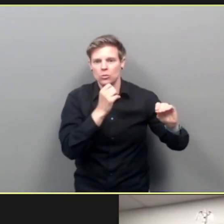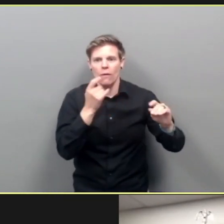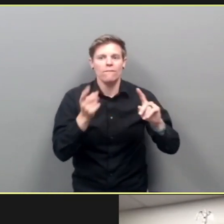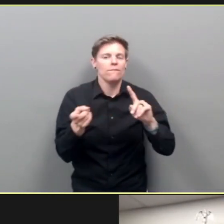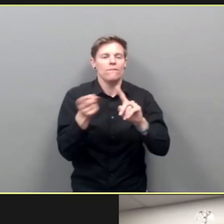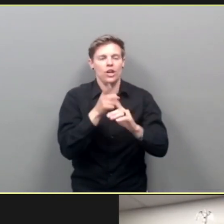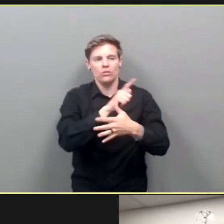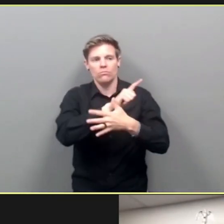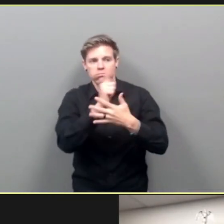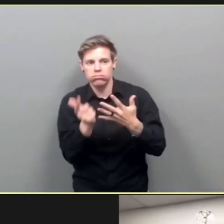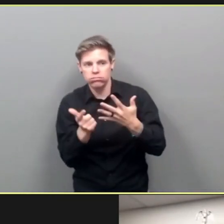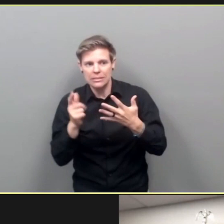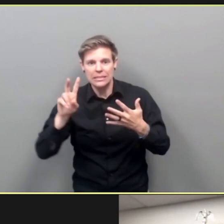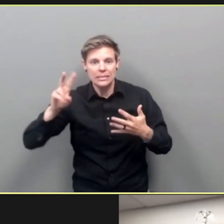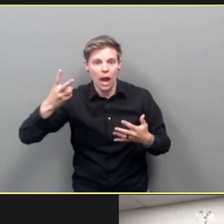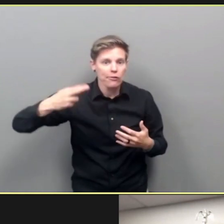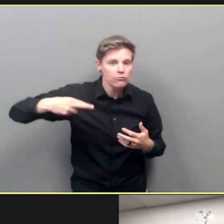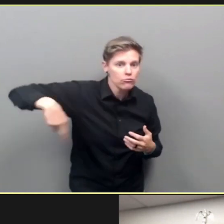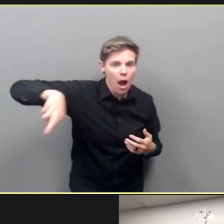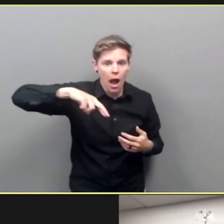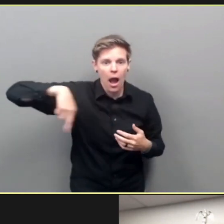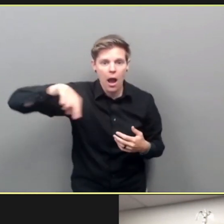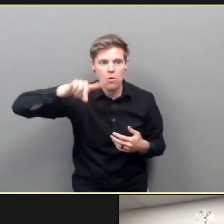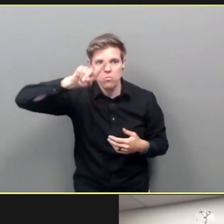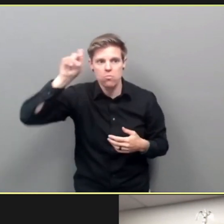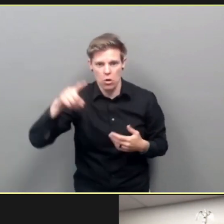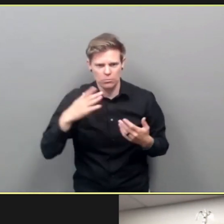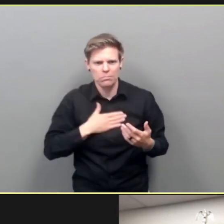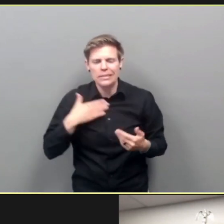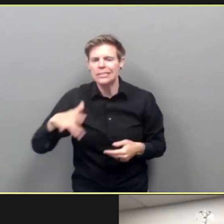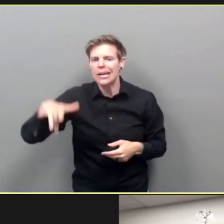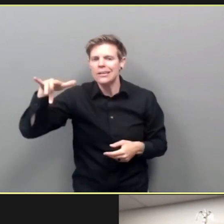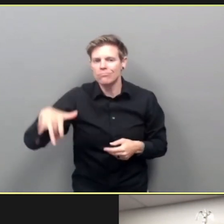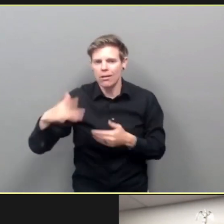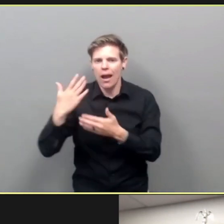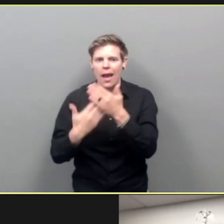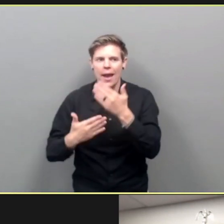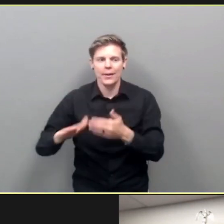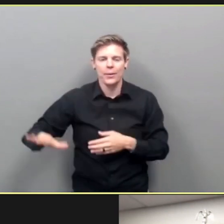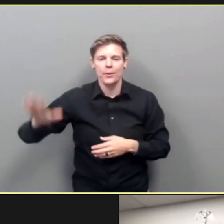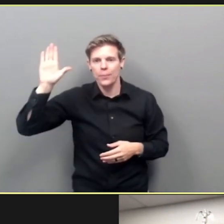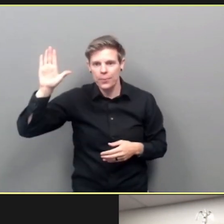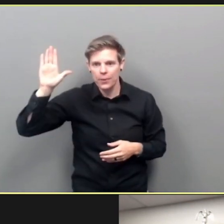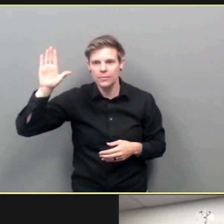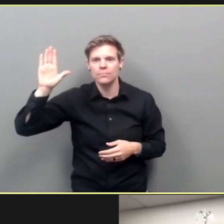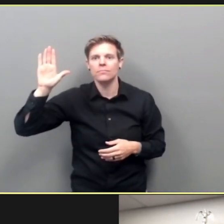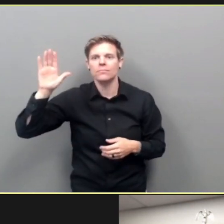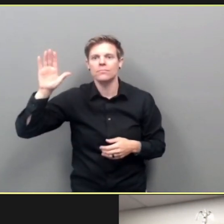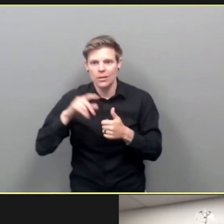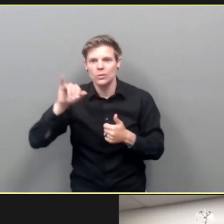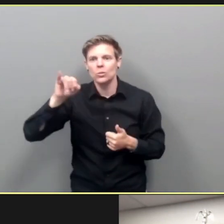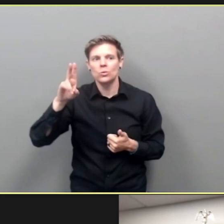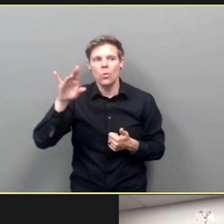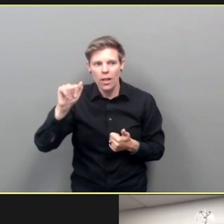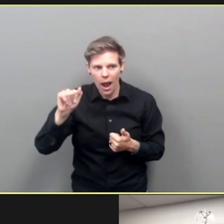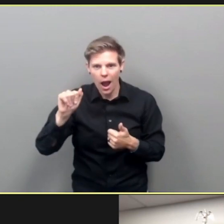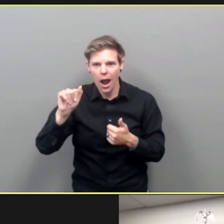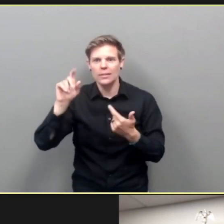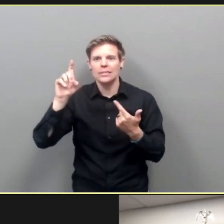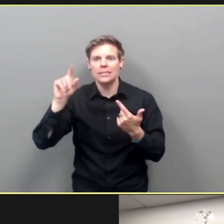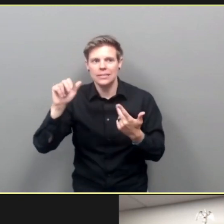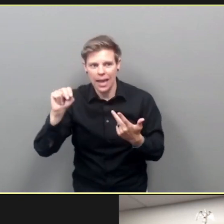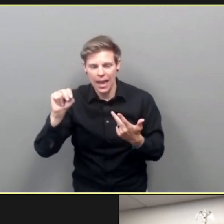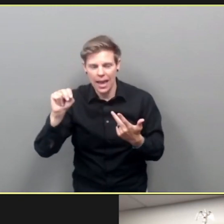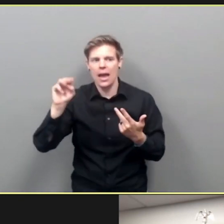ask an additional question, by all means, now's the time to raise your hand. Thanks, Julia. I'll start with you, and Dan, looks like you'll be next. Meryl, you'll be